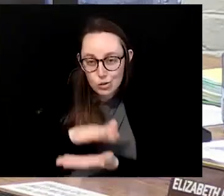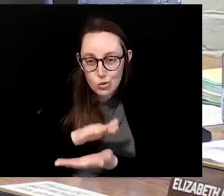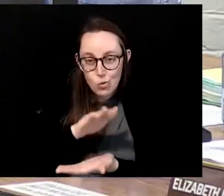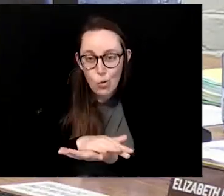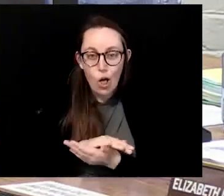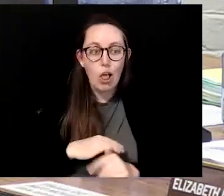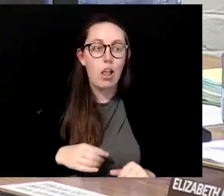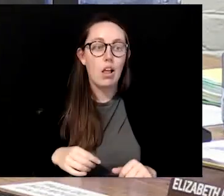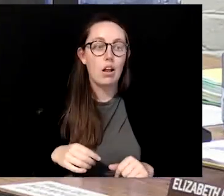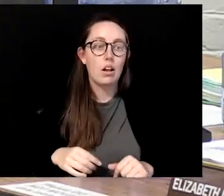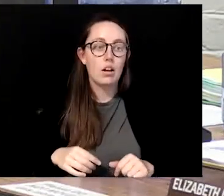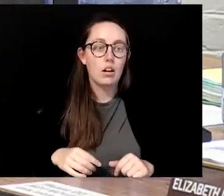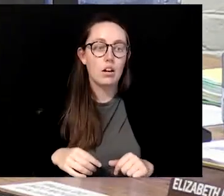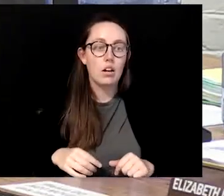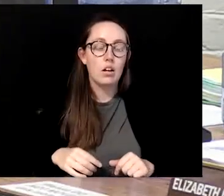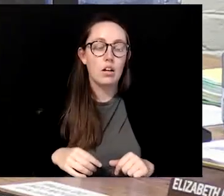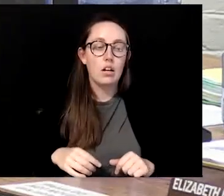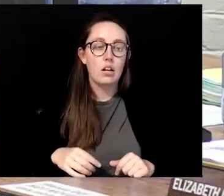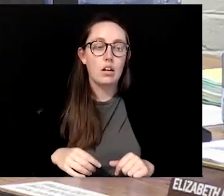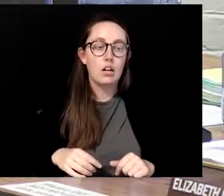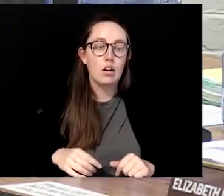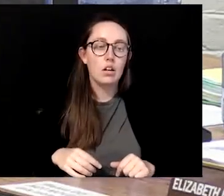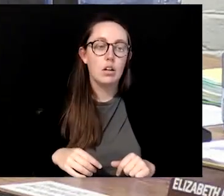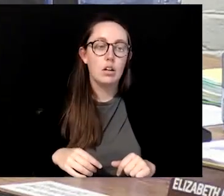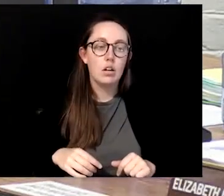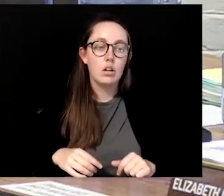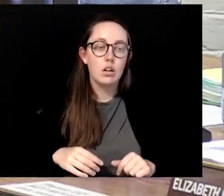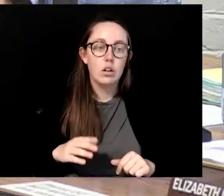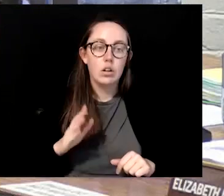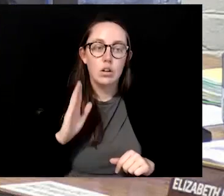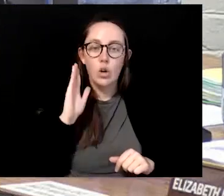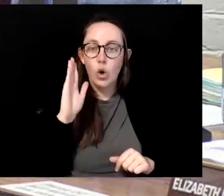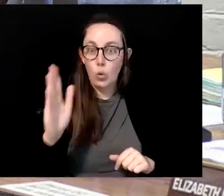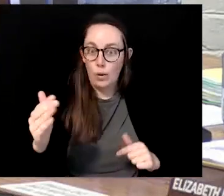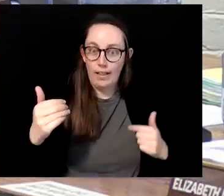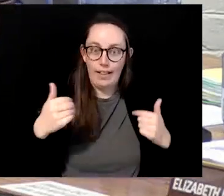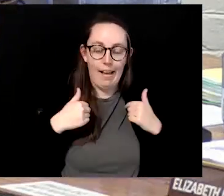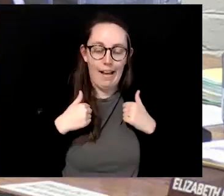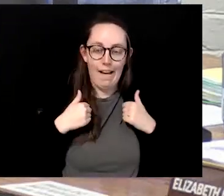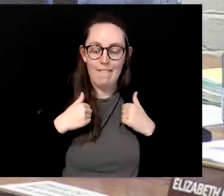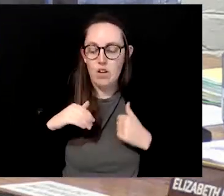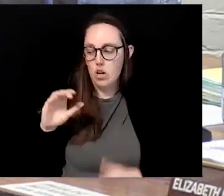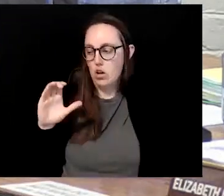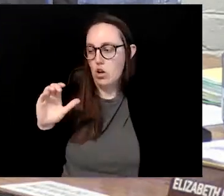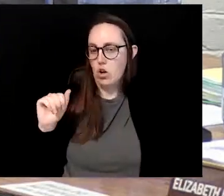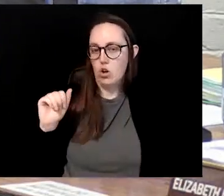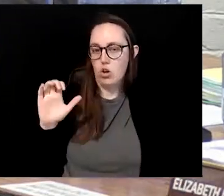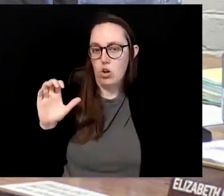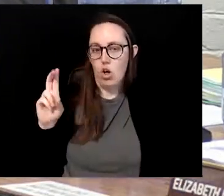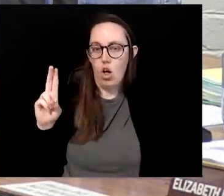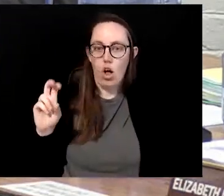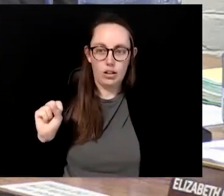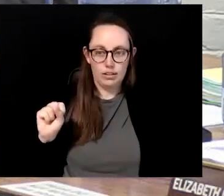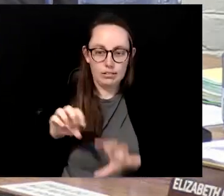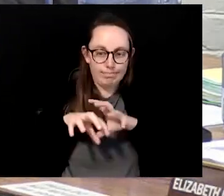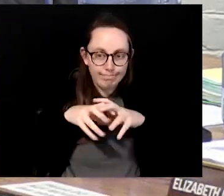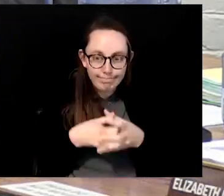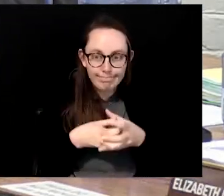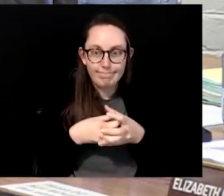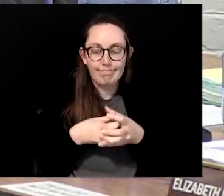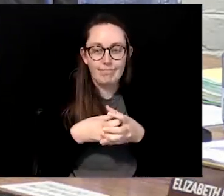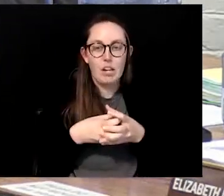will be the uh caucuses thank you for the districts for representative town meeting